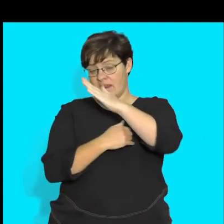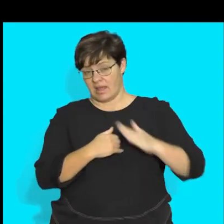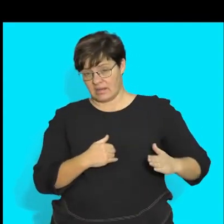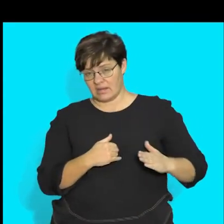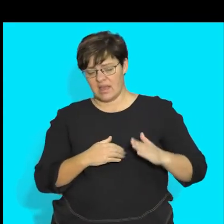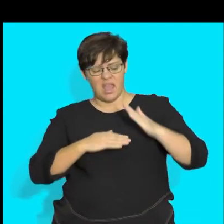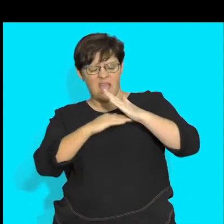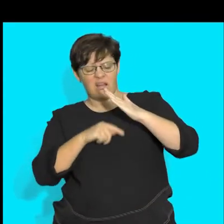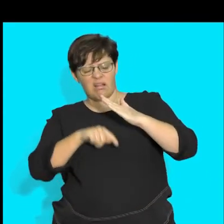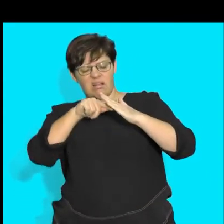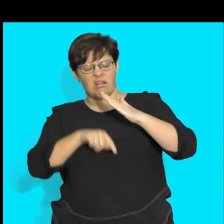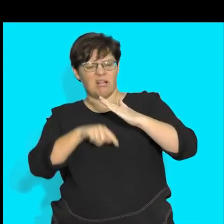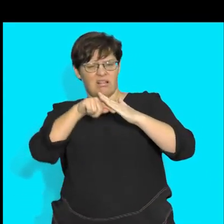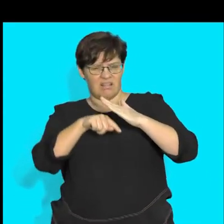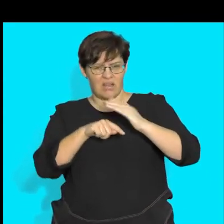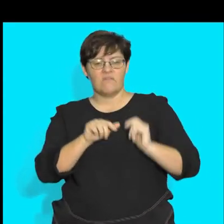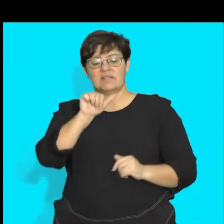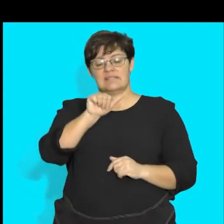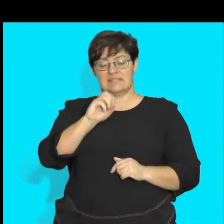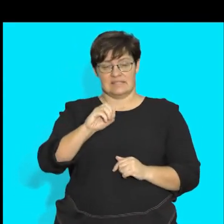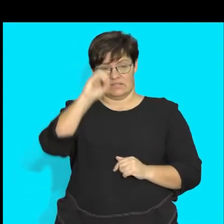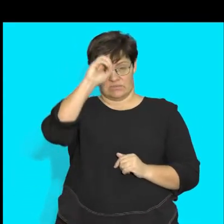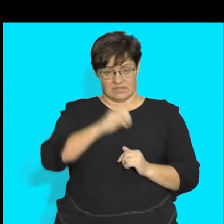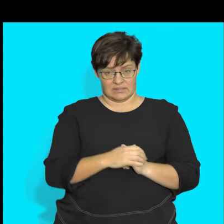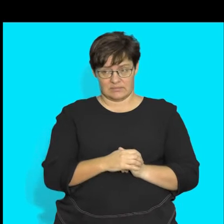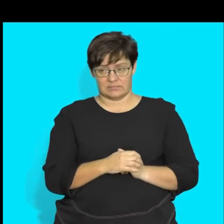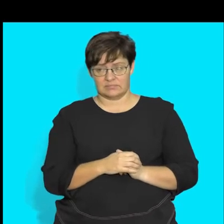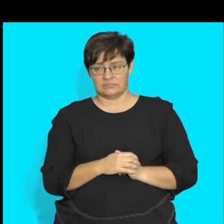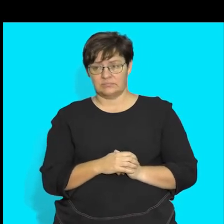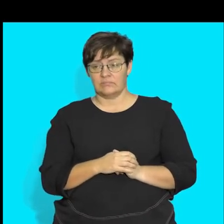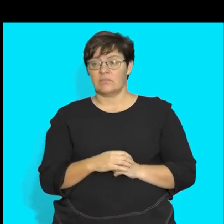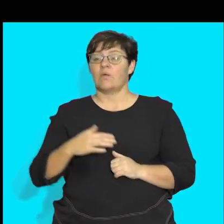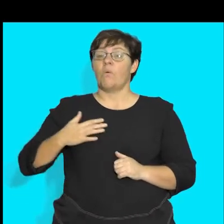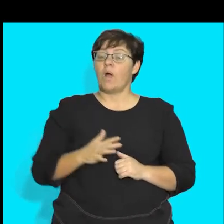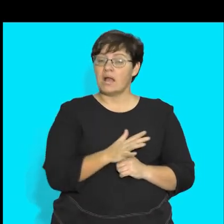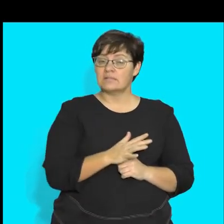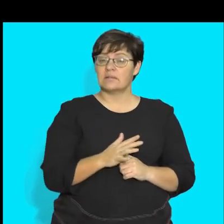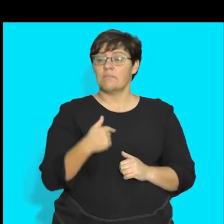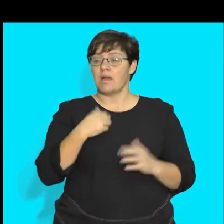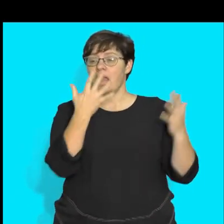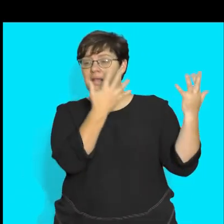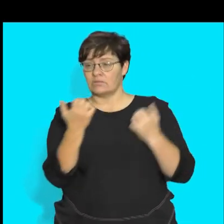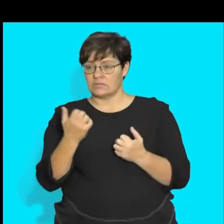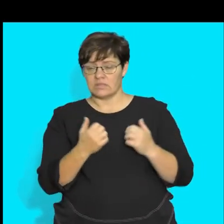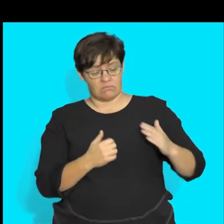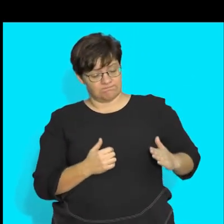of inclination of 60 degrees. So they want me to calculate the gradient,